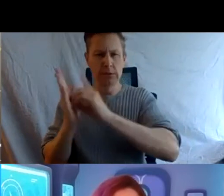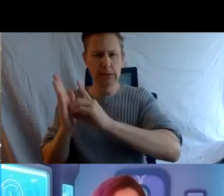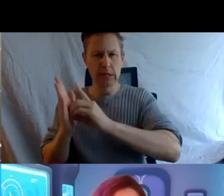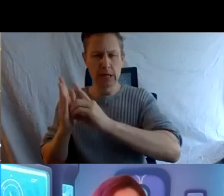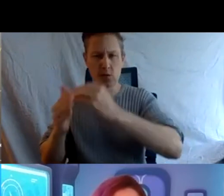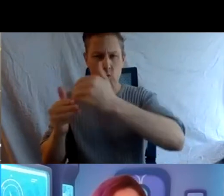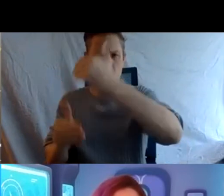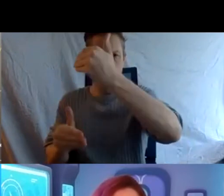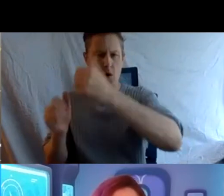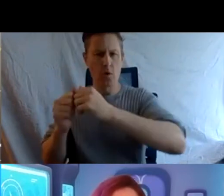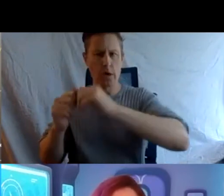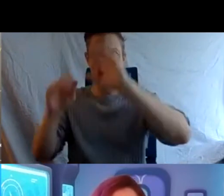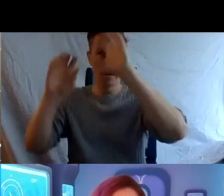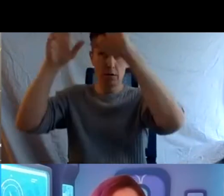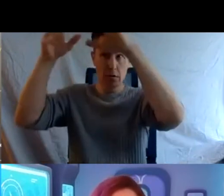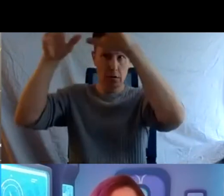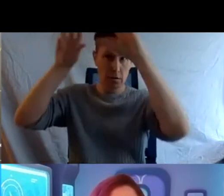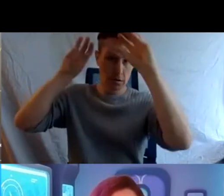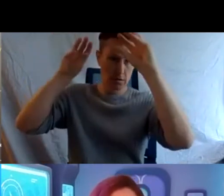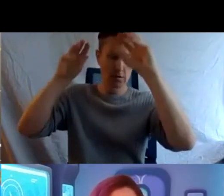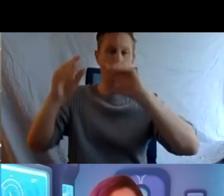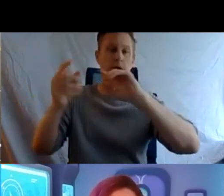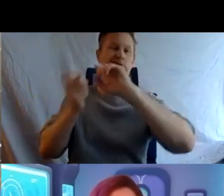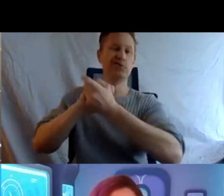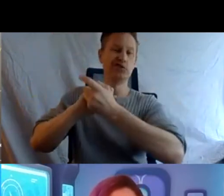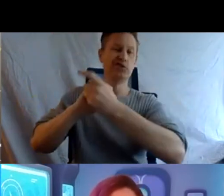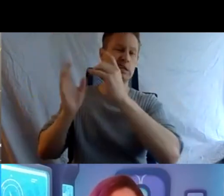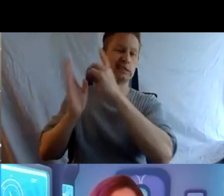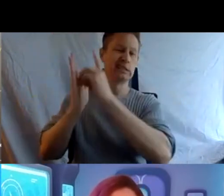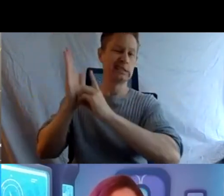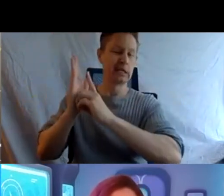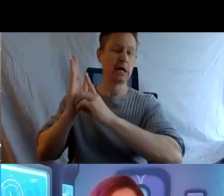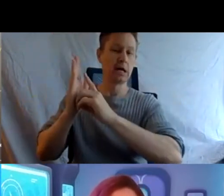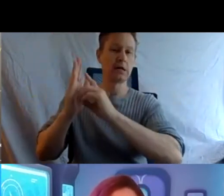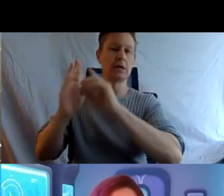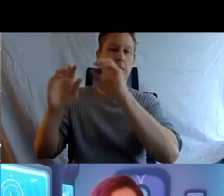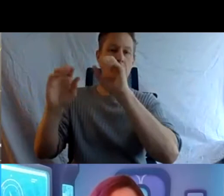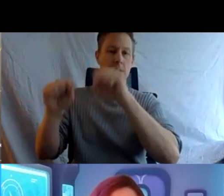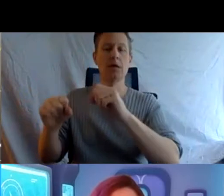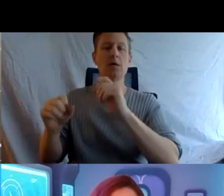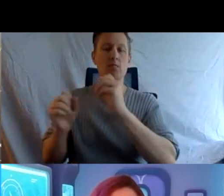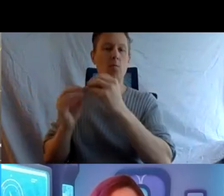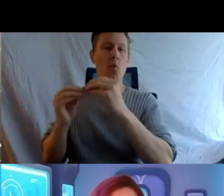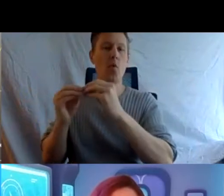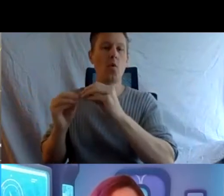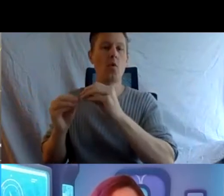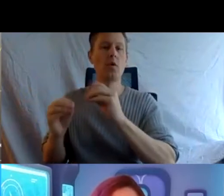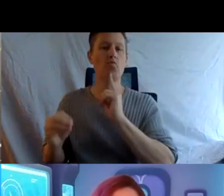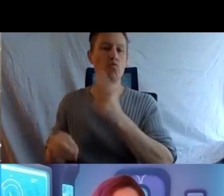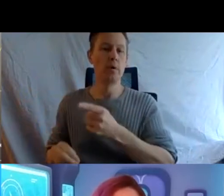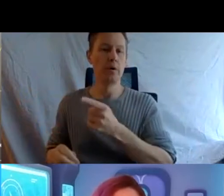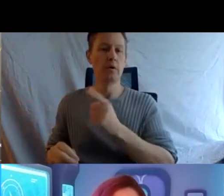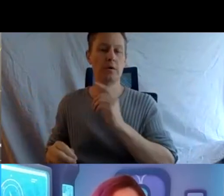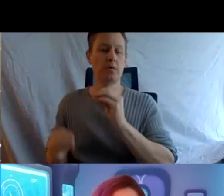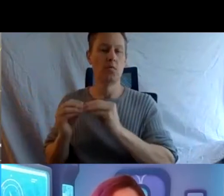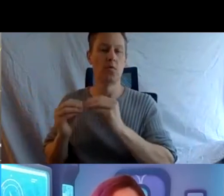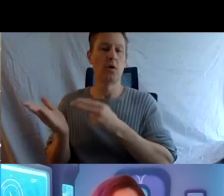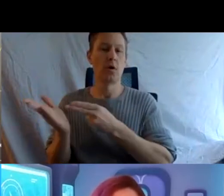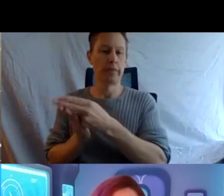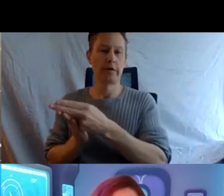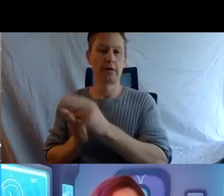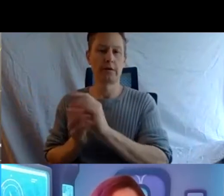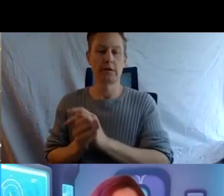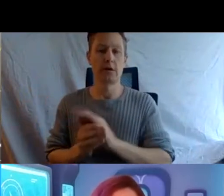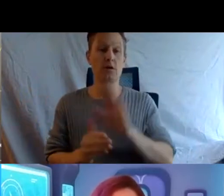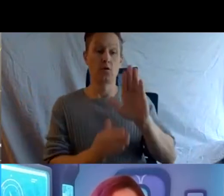overhang? Yeah, And we changed the design of the rock wall so that it would be more realistic. Look, your design of the wheelchair